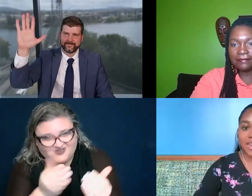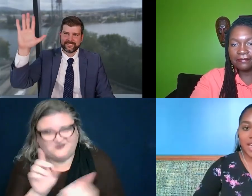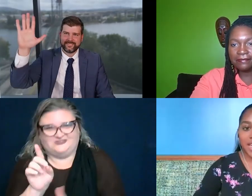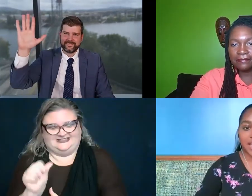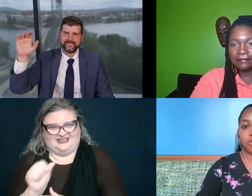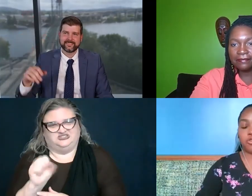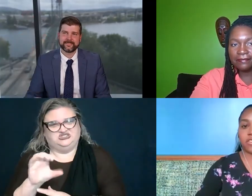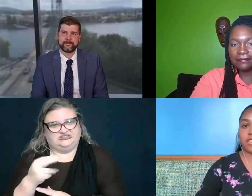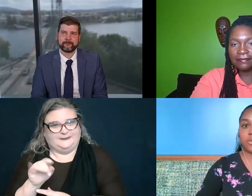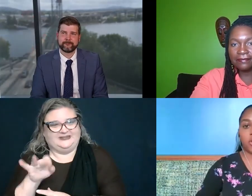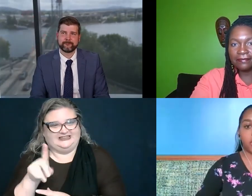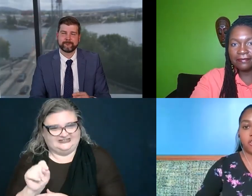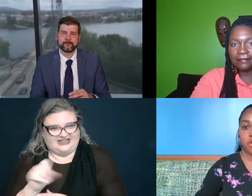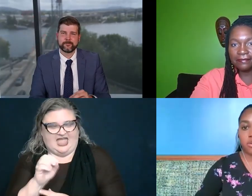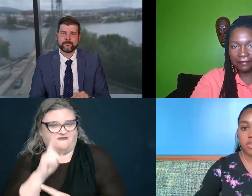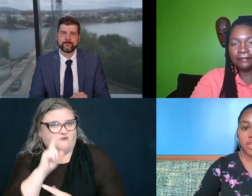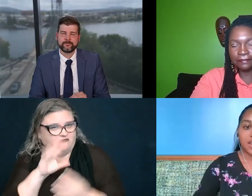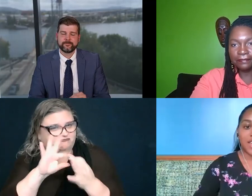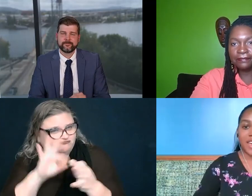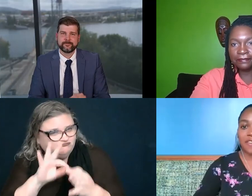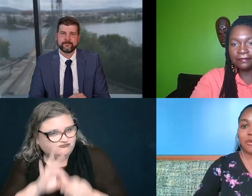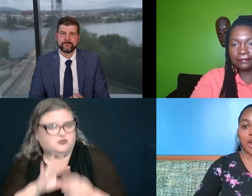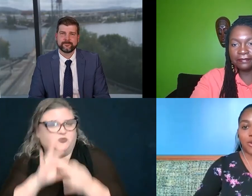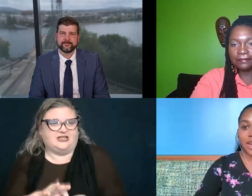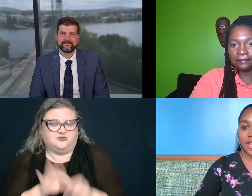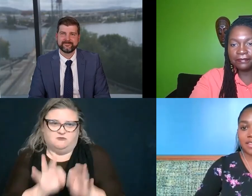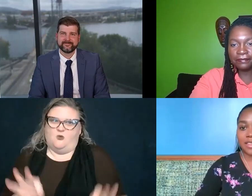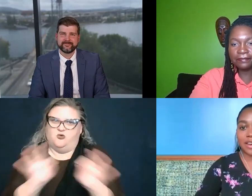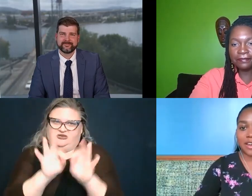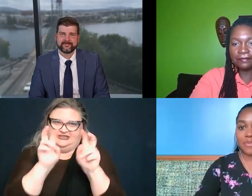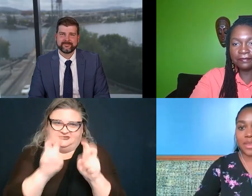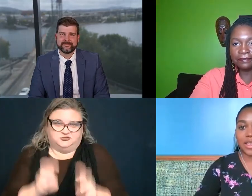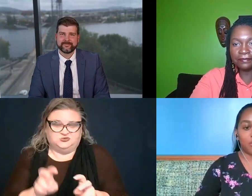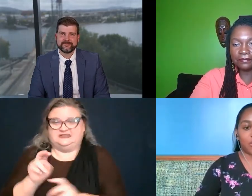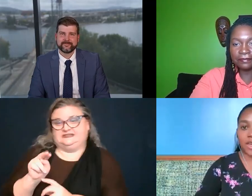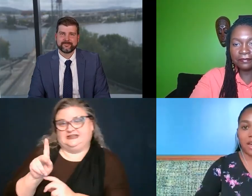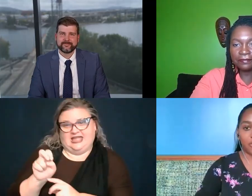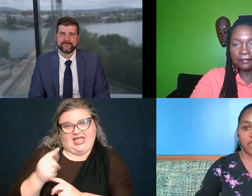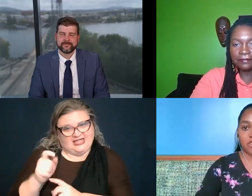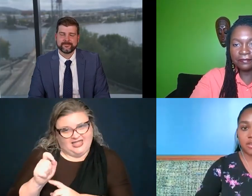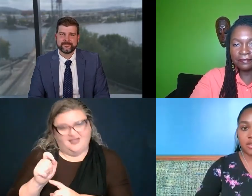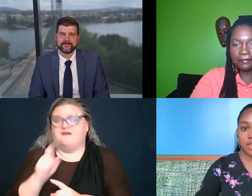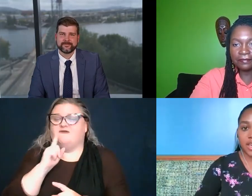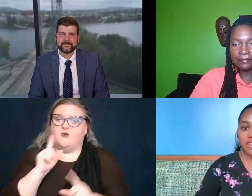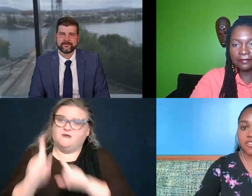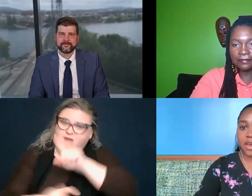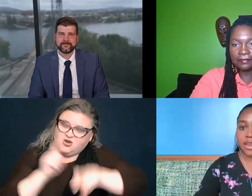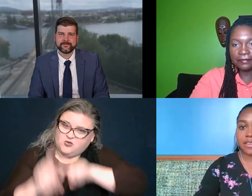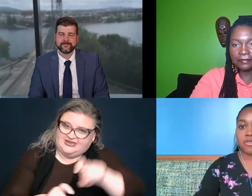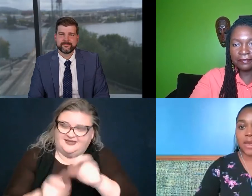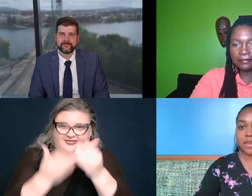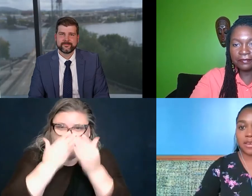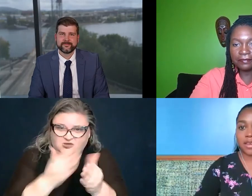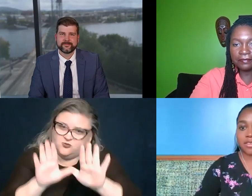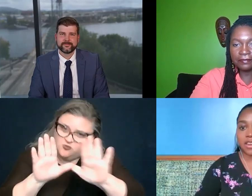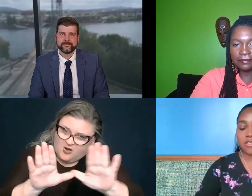time today and for addressing these important issues. Nkenge, for moderating. It was a great conversation. And I'd like